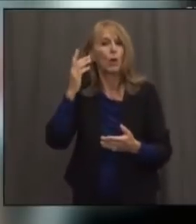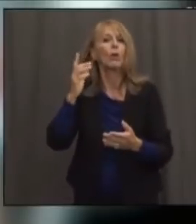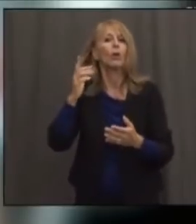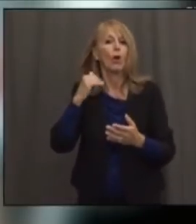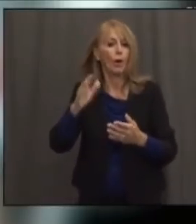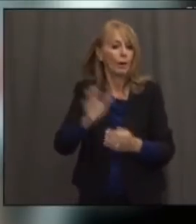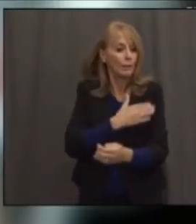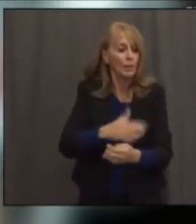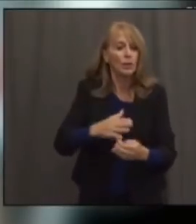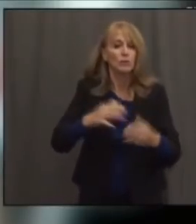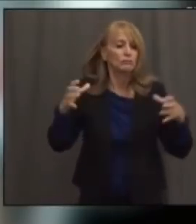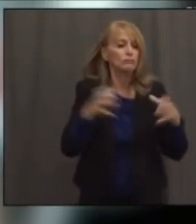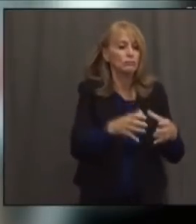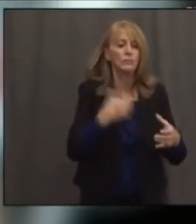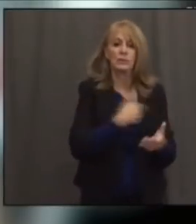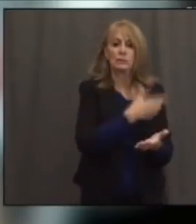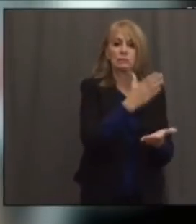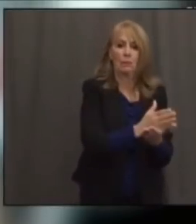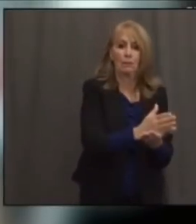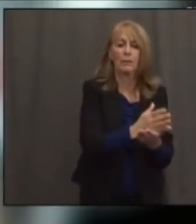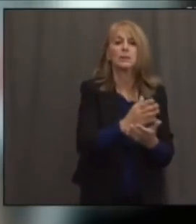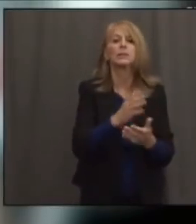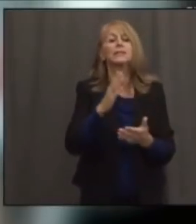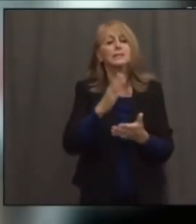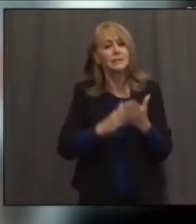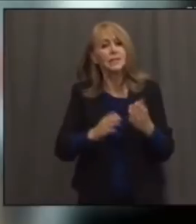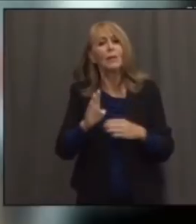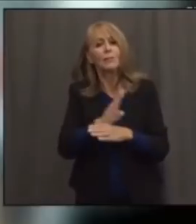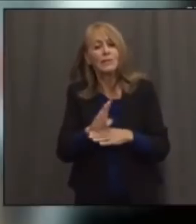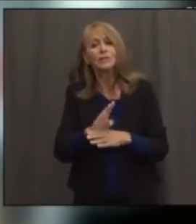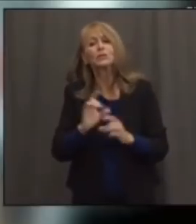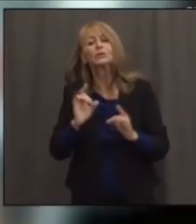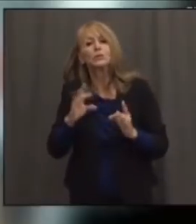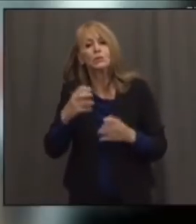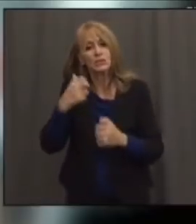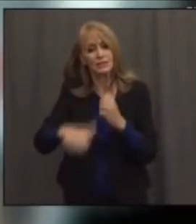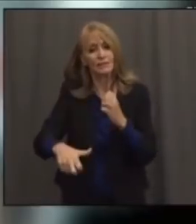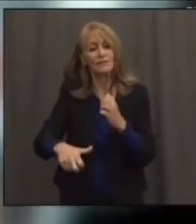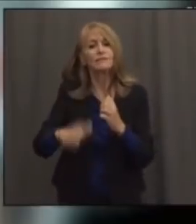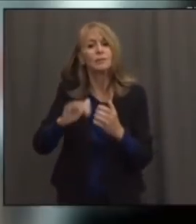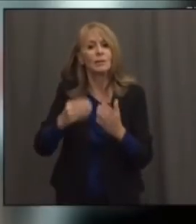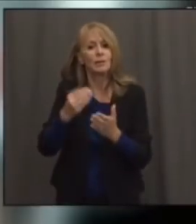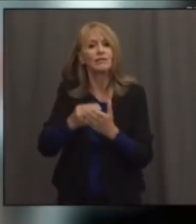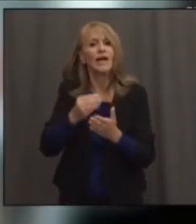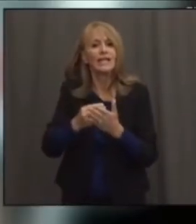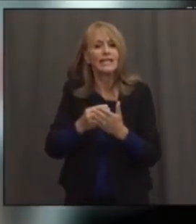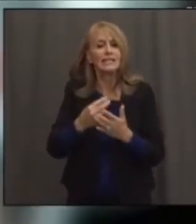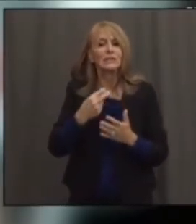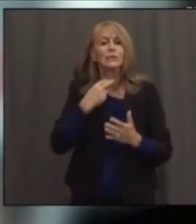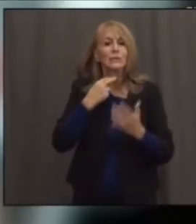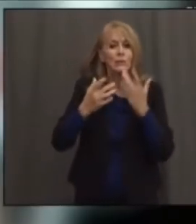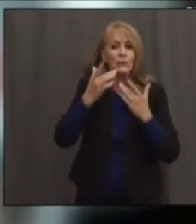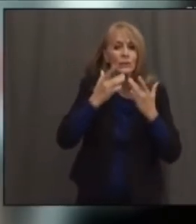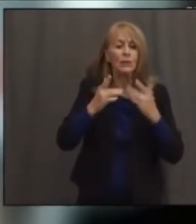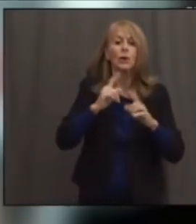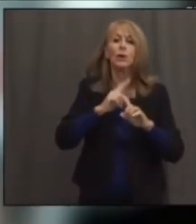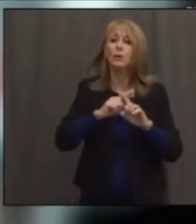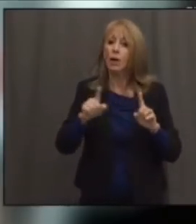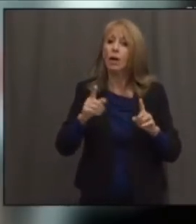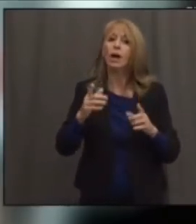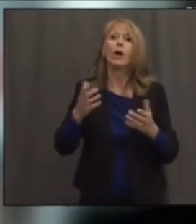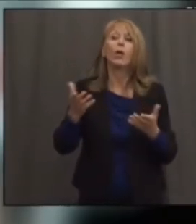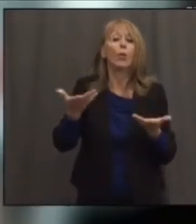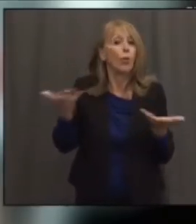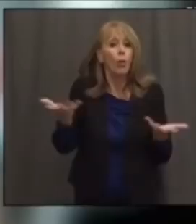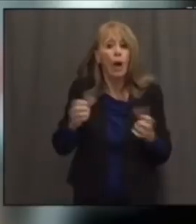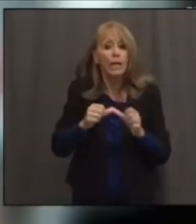where we focused the mitigation. It hurt certain businesses hard. So certain people were disproportionately impacted by the mitigation, but a lot of things were left to continue: